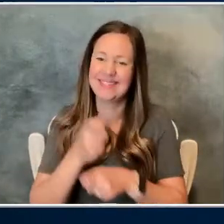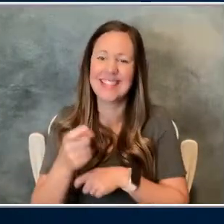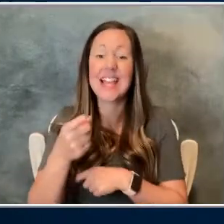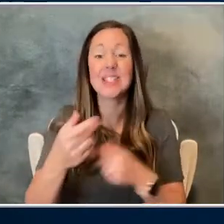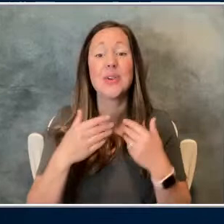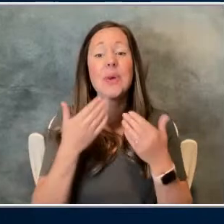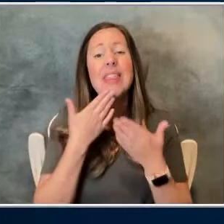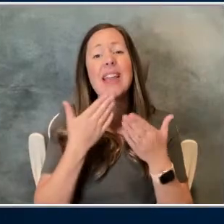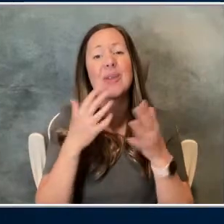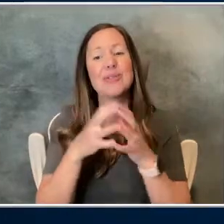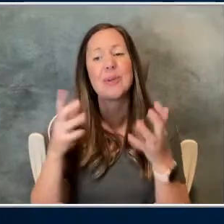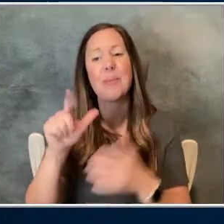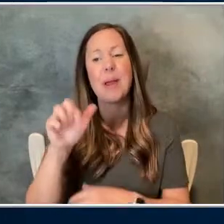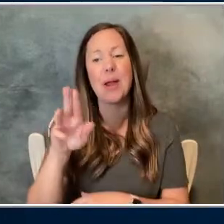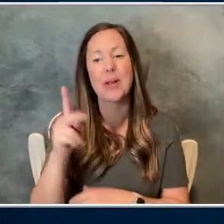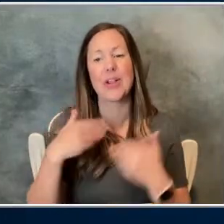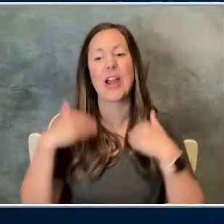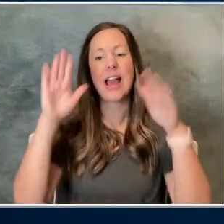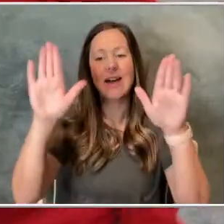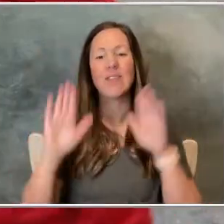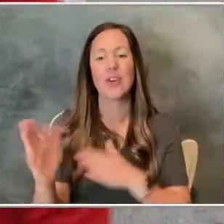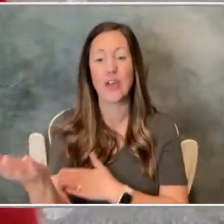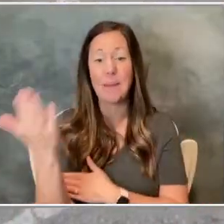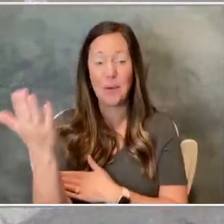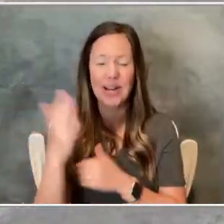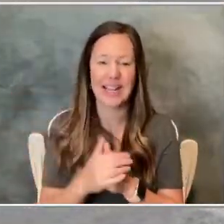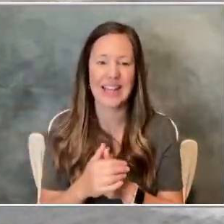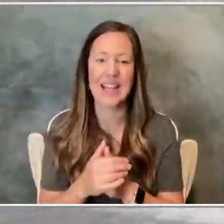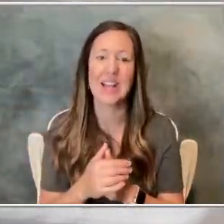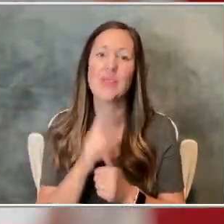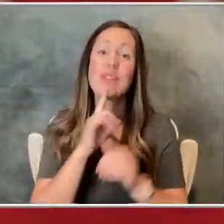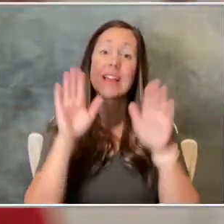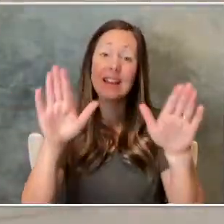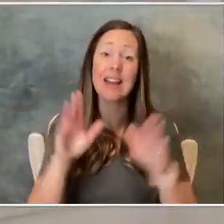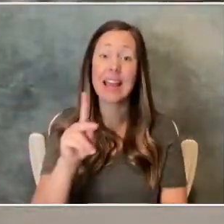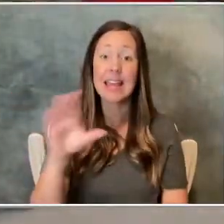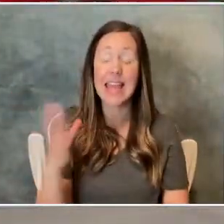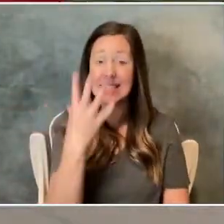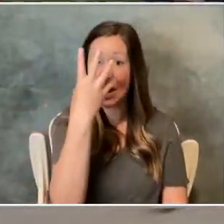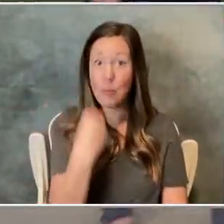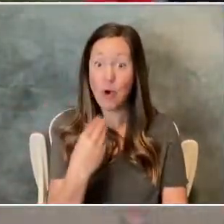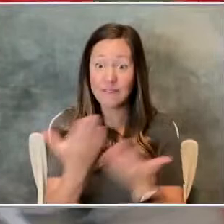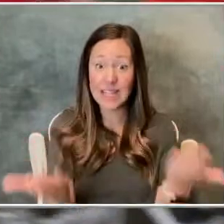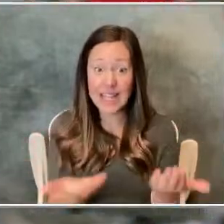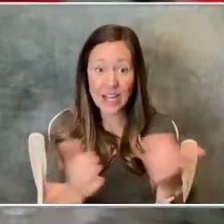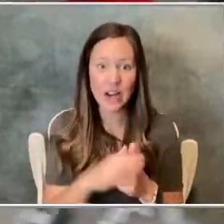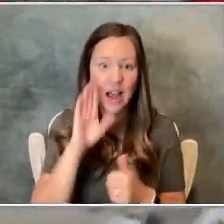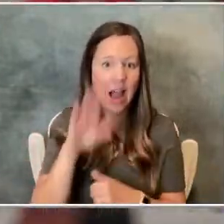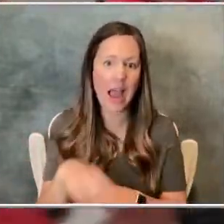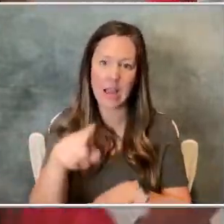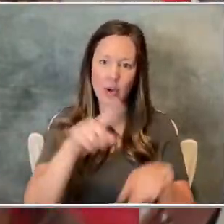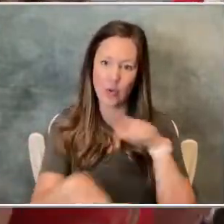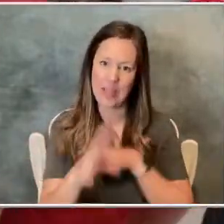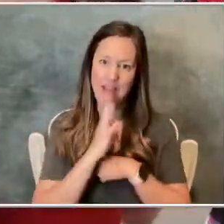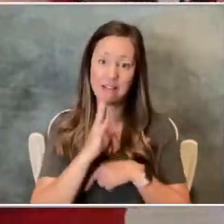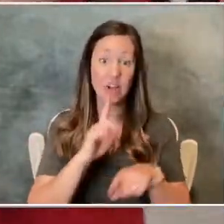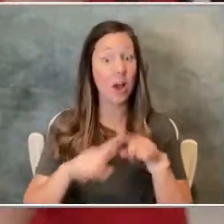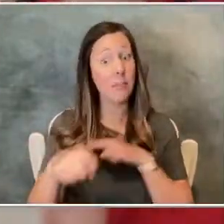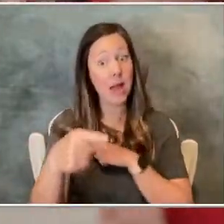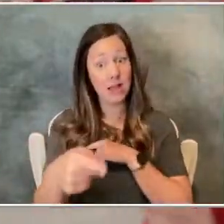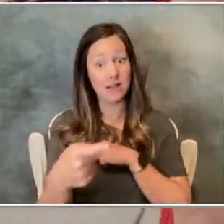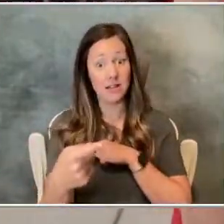much, Clark. Have a great morning. This is incredible. Casey Wolf is here. Casey Wolf, I know you can't talk back, but if you could give me